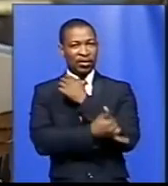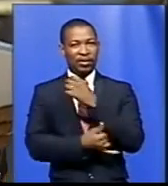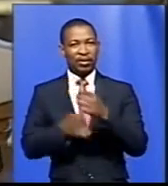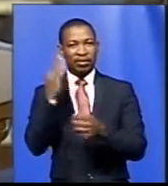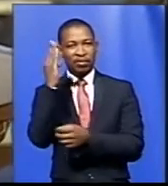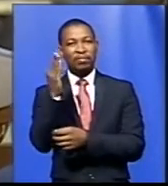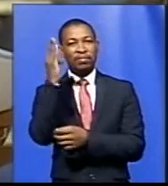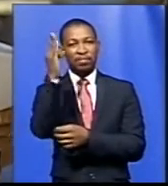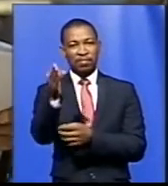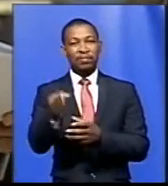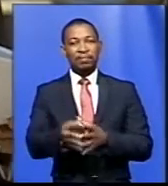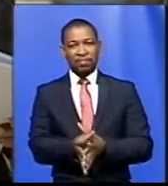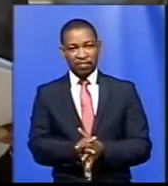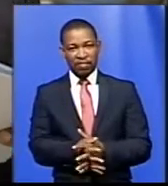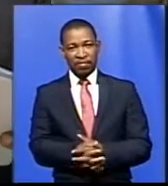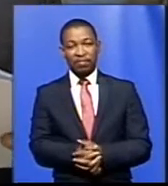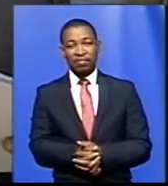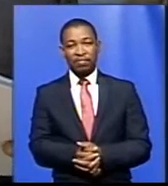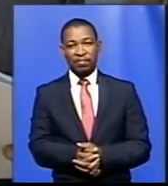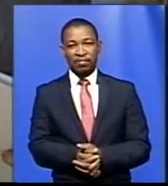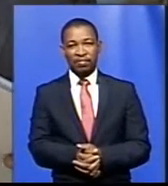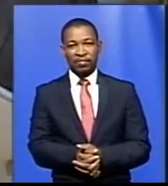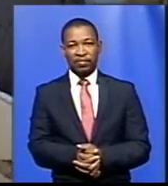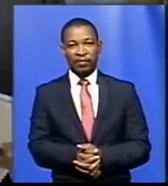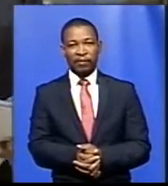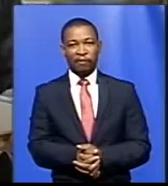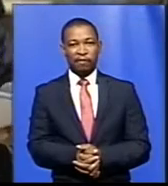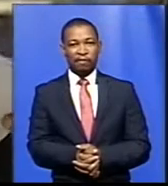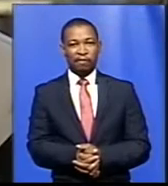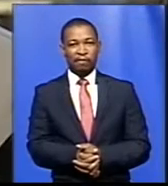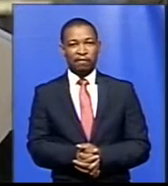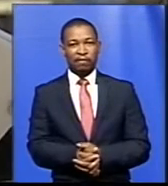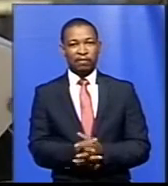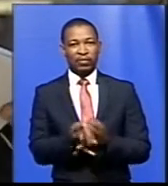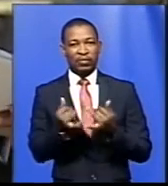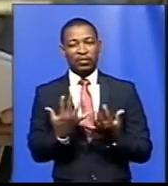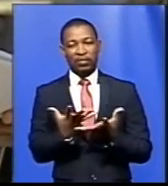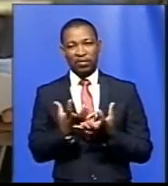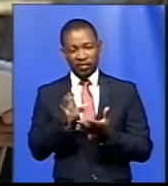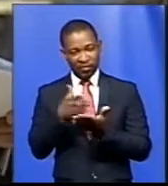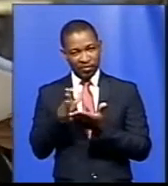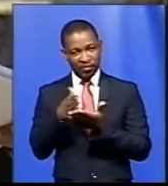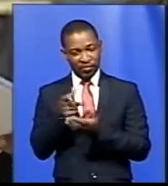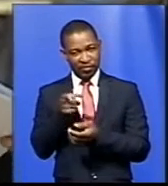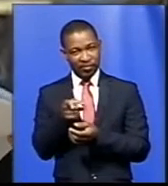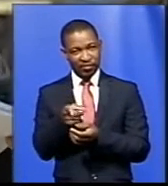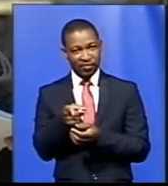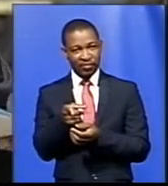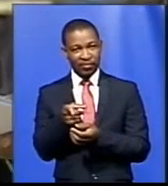sustainability. We all need to do that. Madam Speaker, I move towards conclusion.